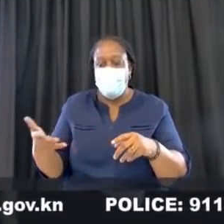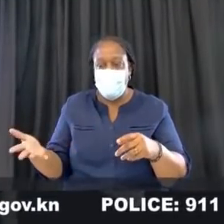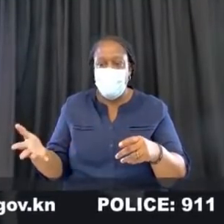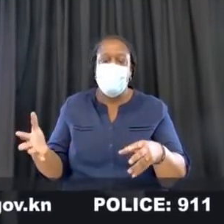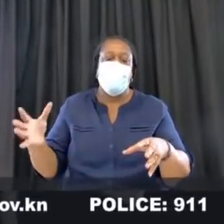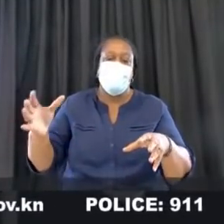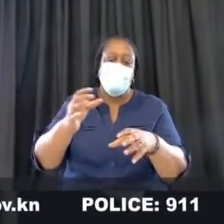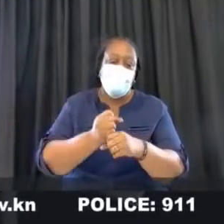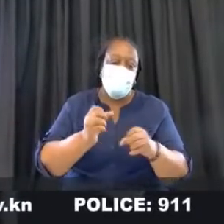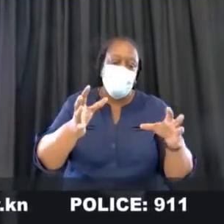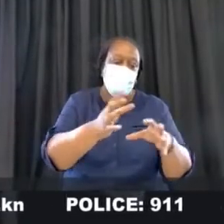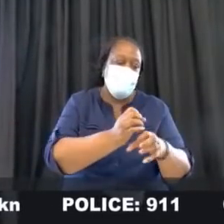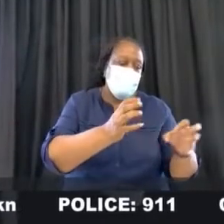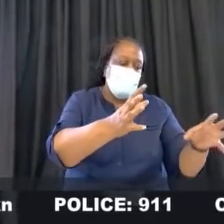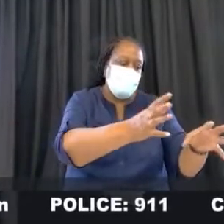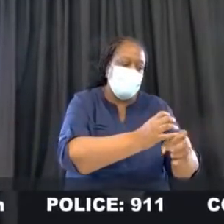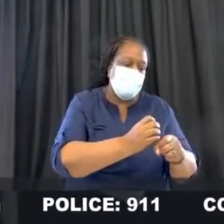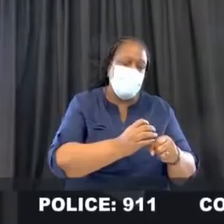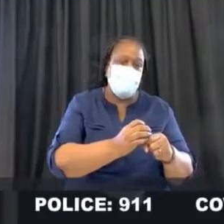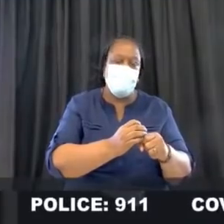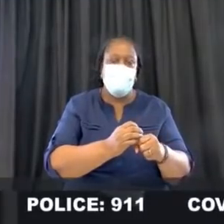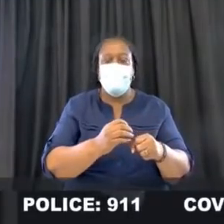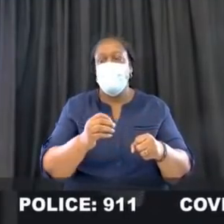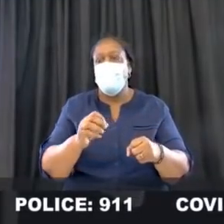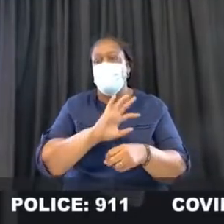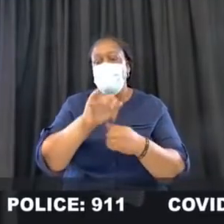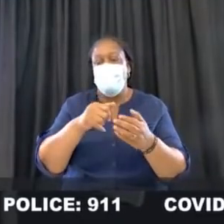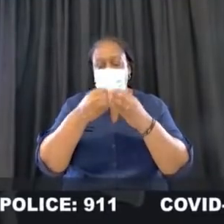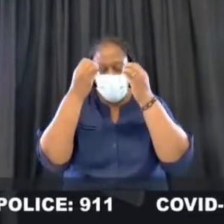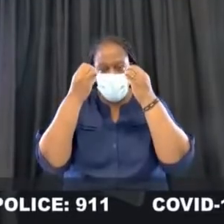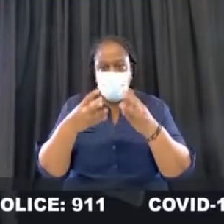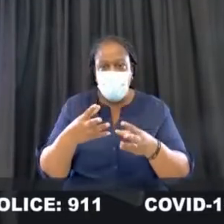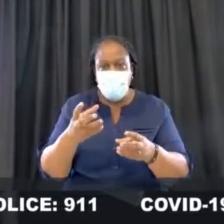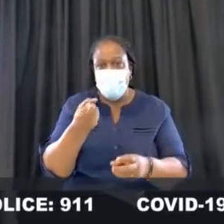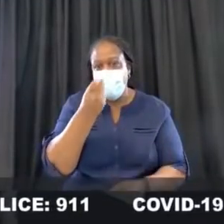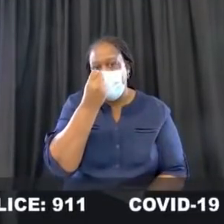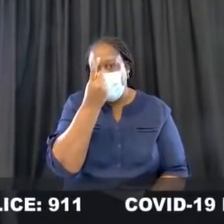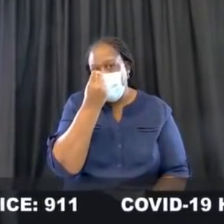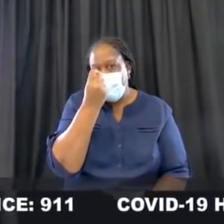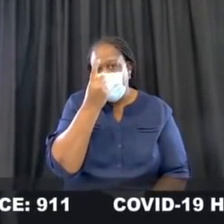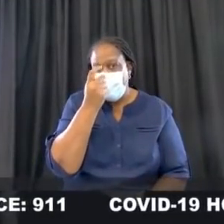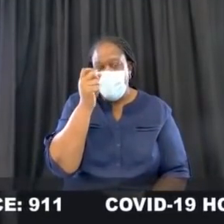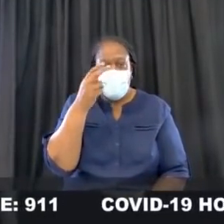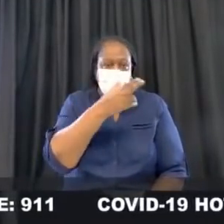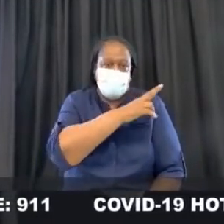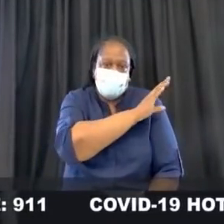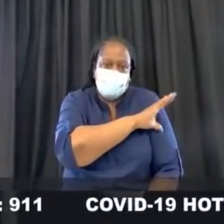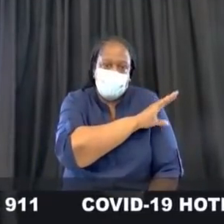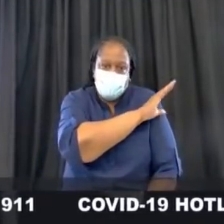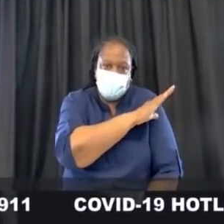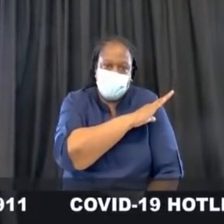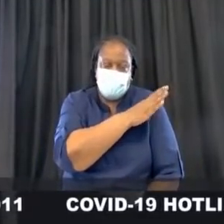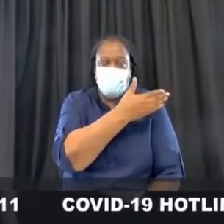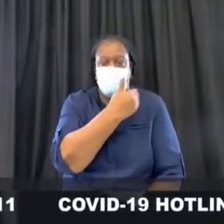collect information from 11 health centers across St. Kitts and 6 in Nevis. The results are,